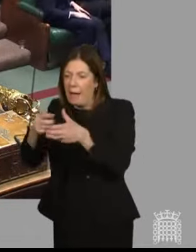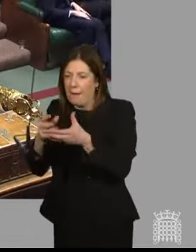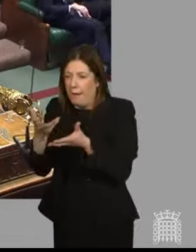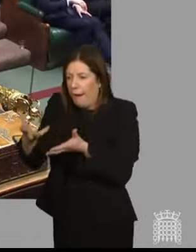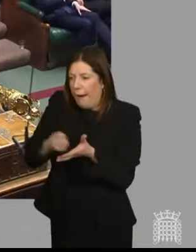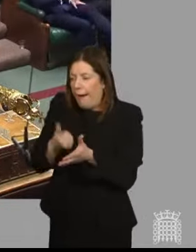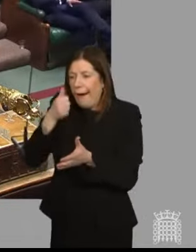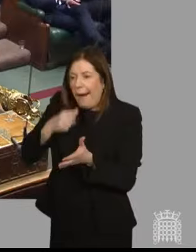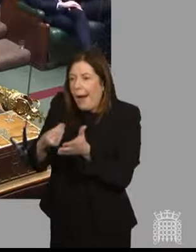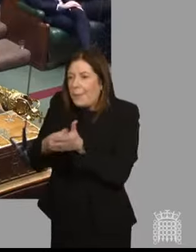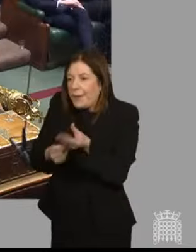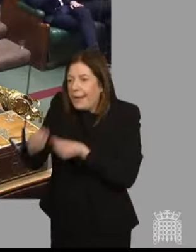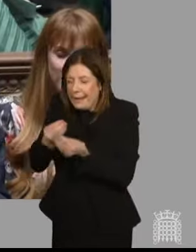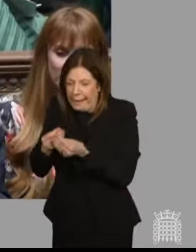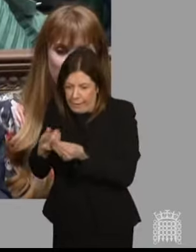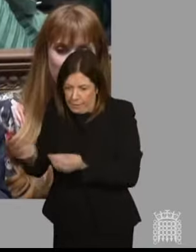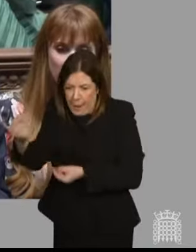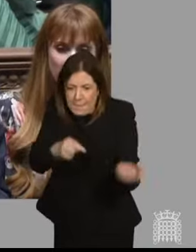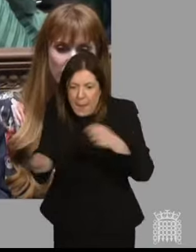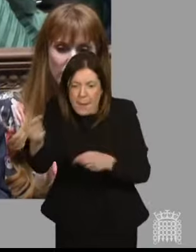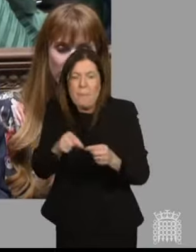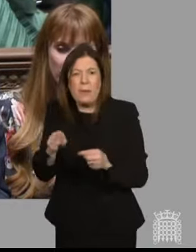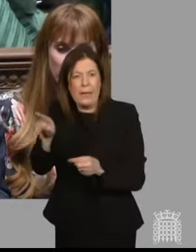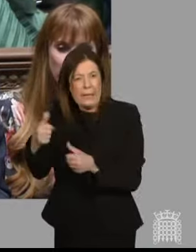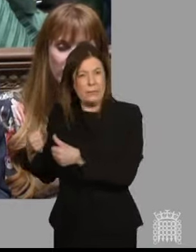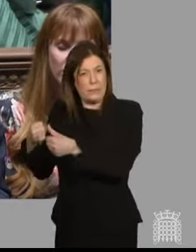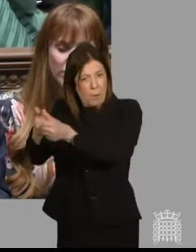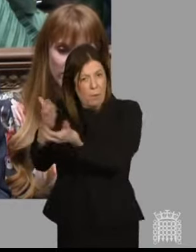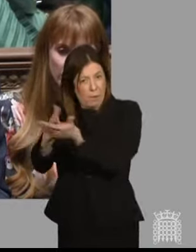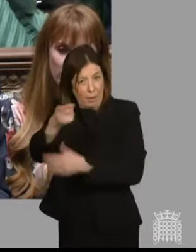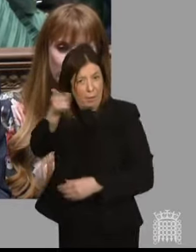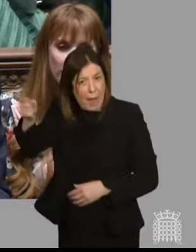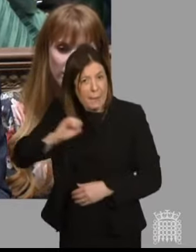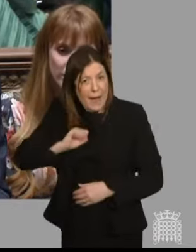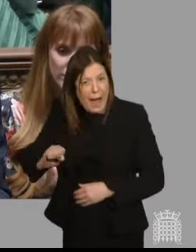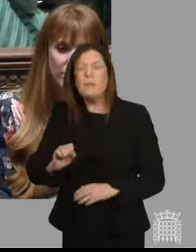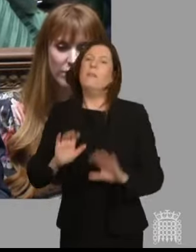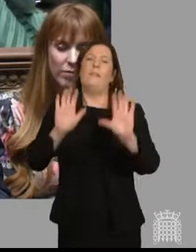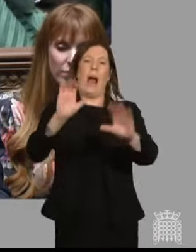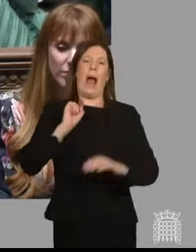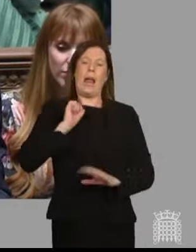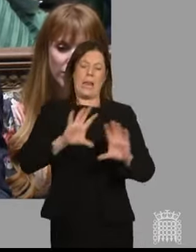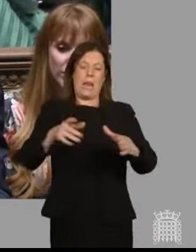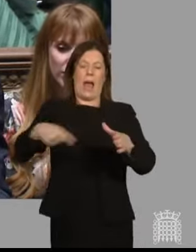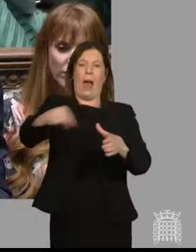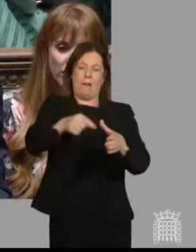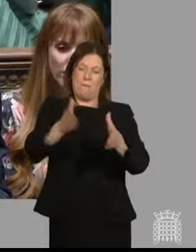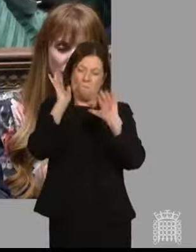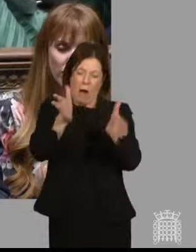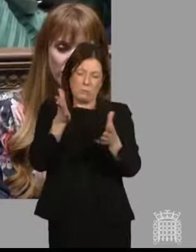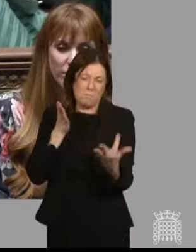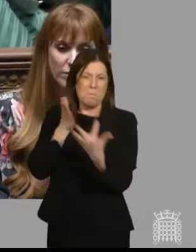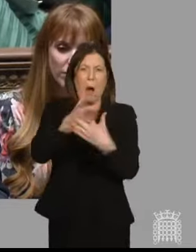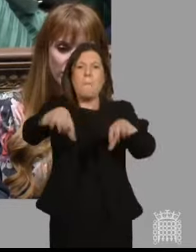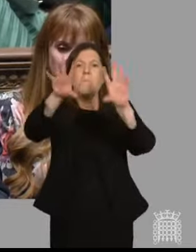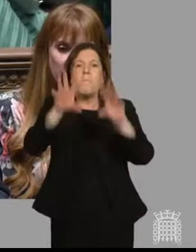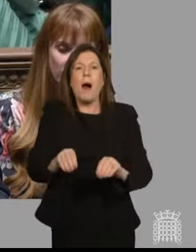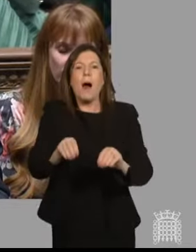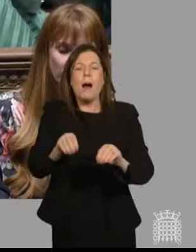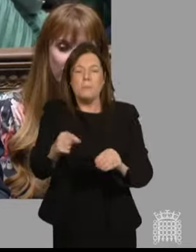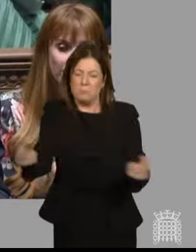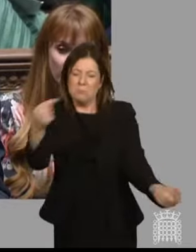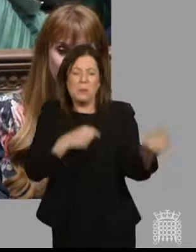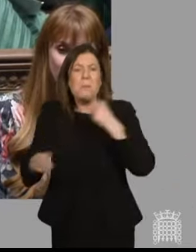Mr. Speaker, we should smash the gangs, process the claims and end hotel use. That's our plan. And unlike the Prime Minister,